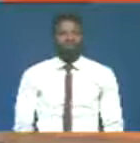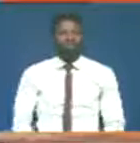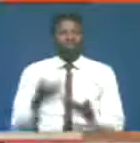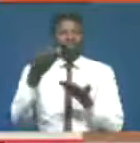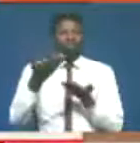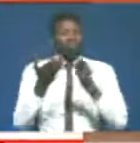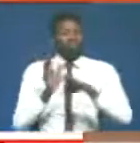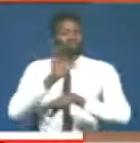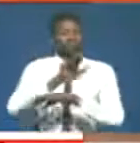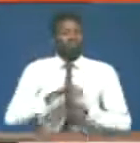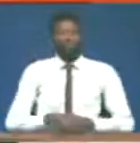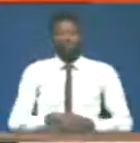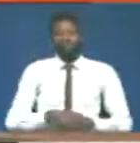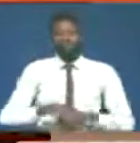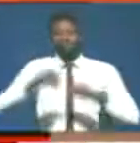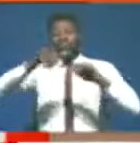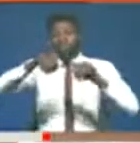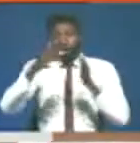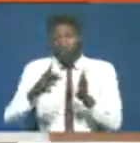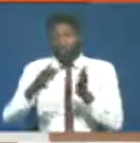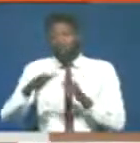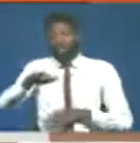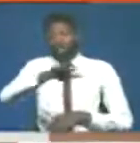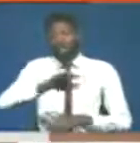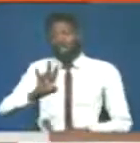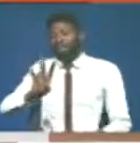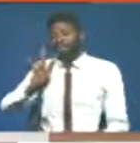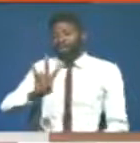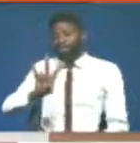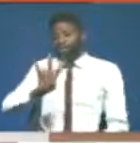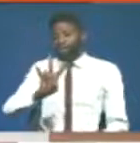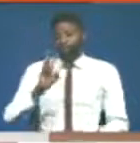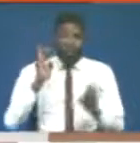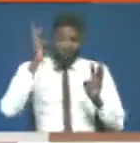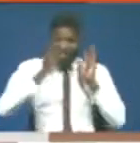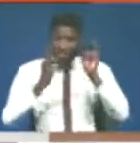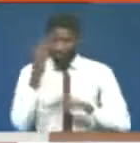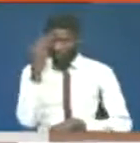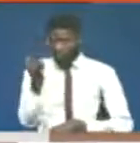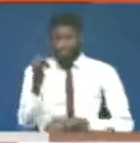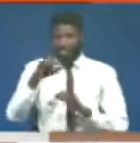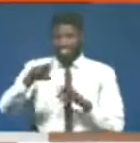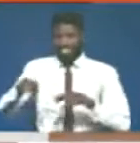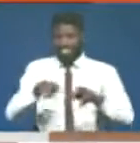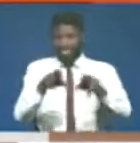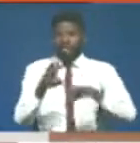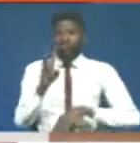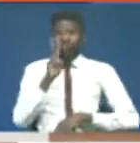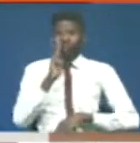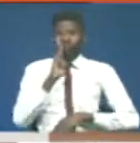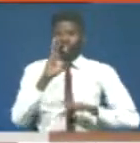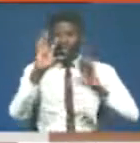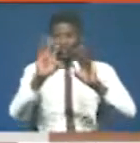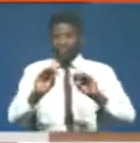A section of farmers in Voi, Taita Taveta County, is a worried lot following the drying up of a river that watered most of the farms around